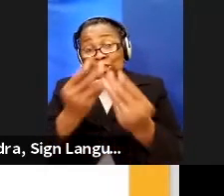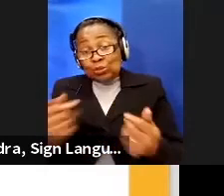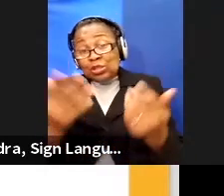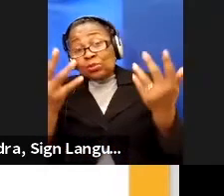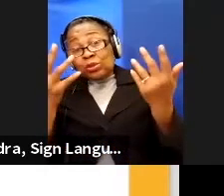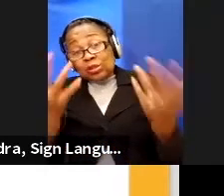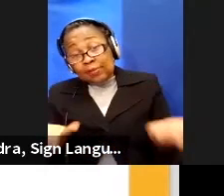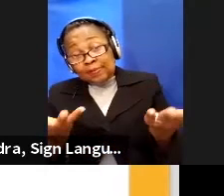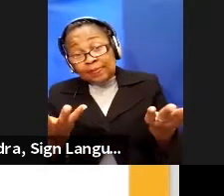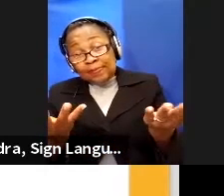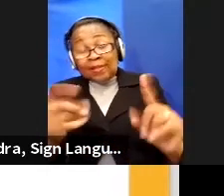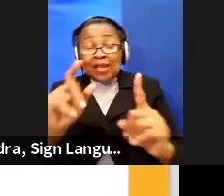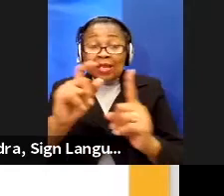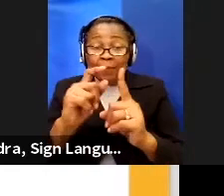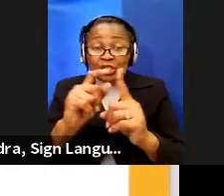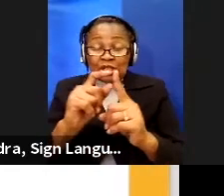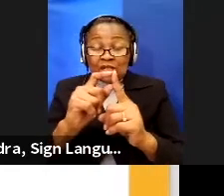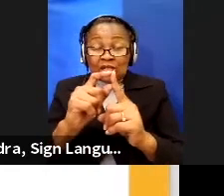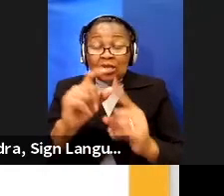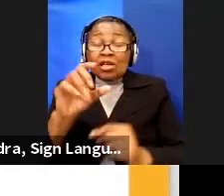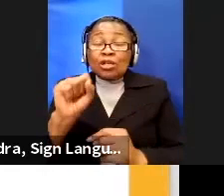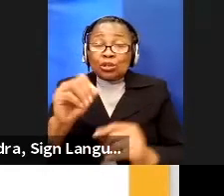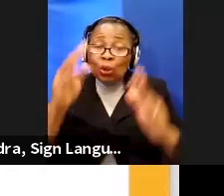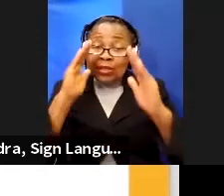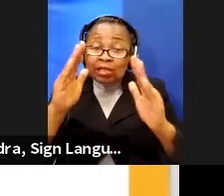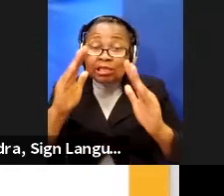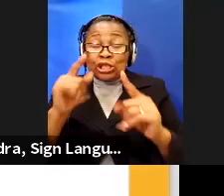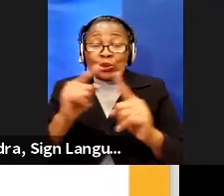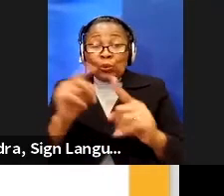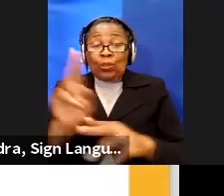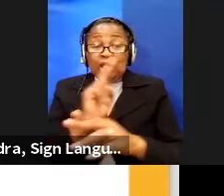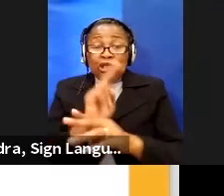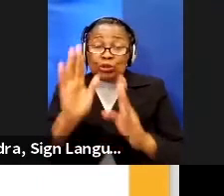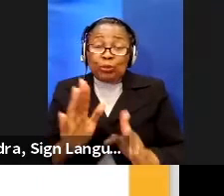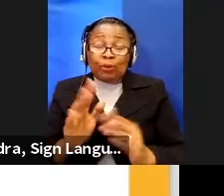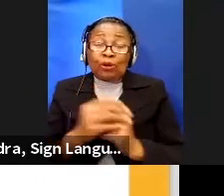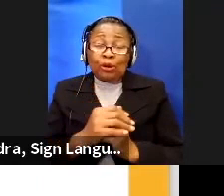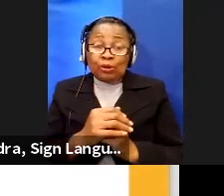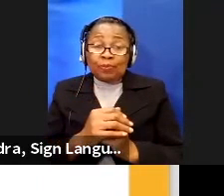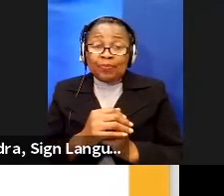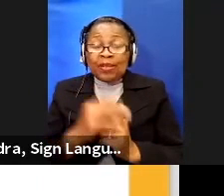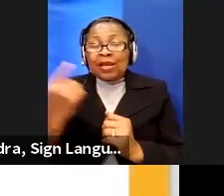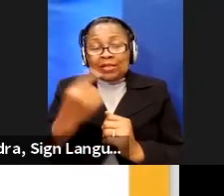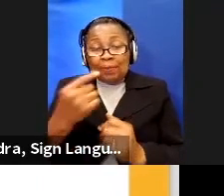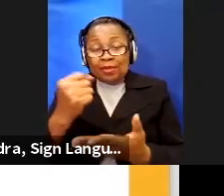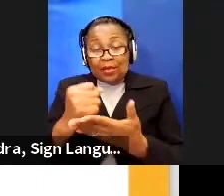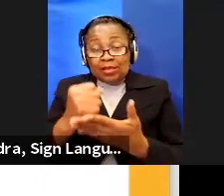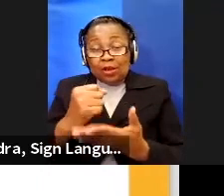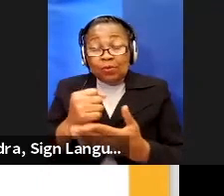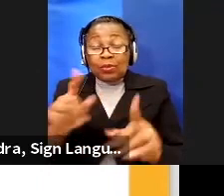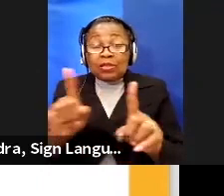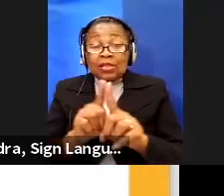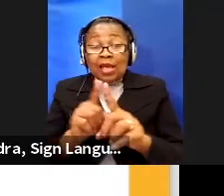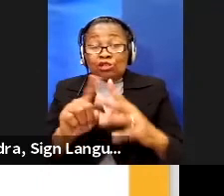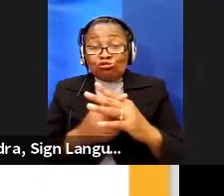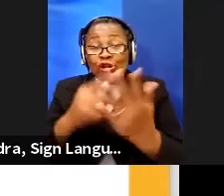So listen to the consumer. Something that's helpful is as you start